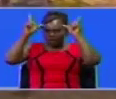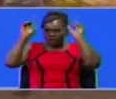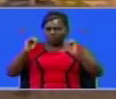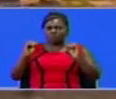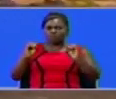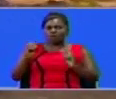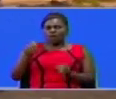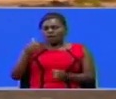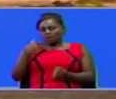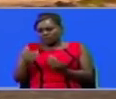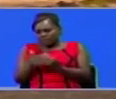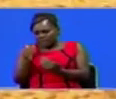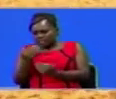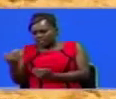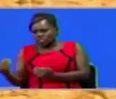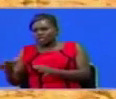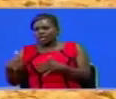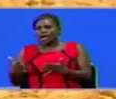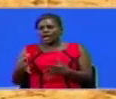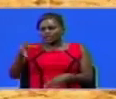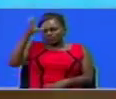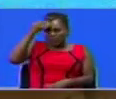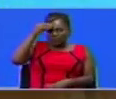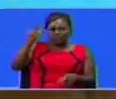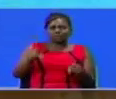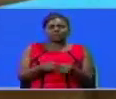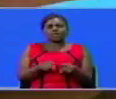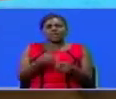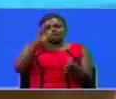stuck between feeding her family and educating them.